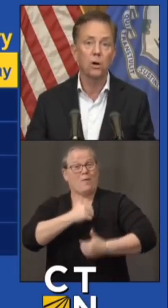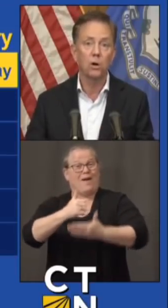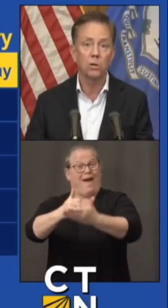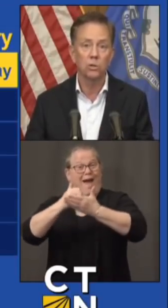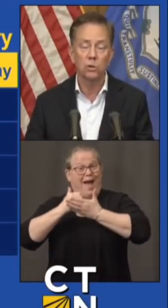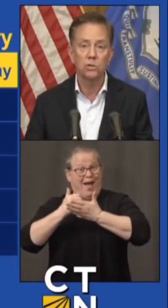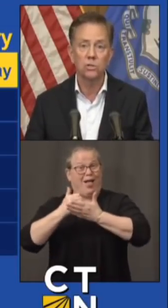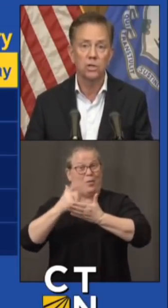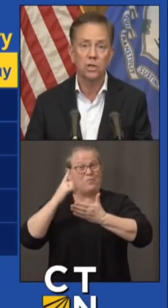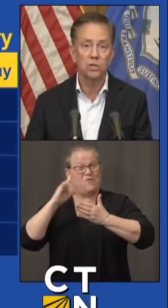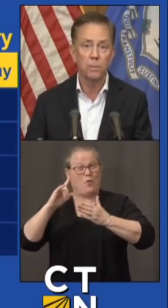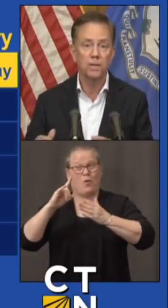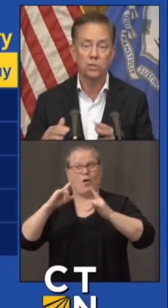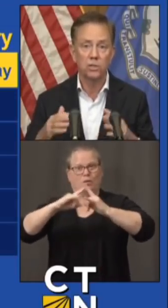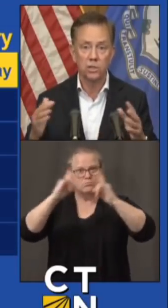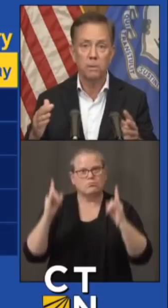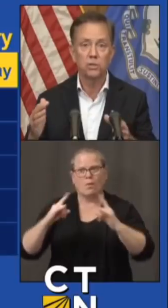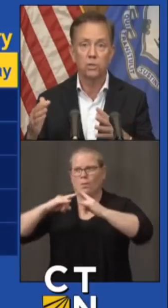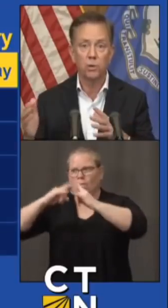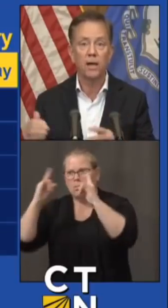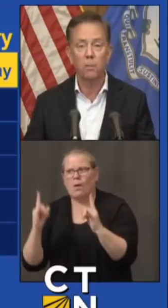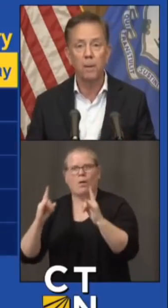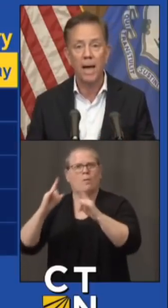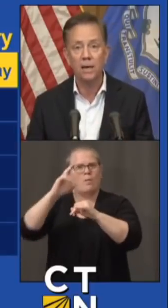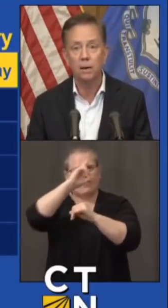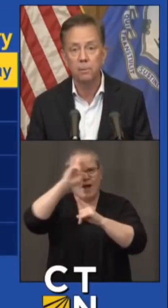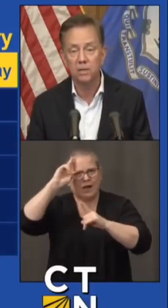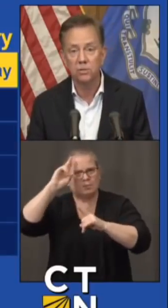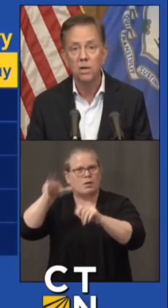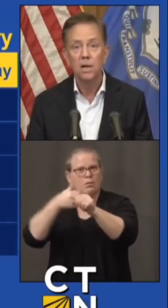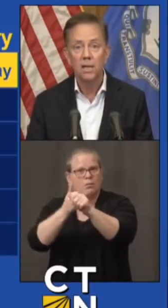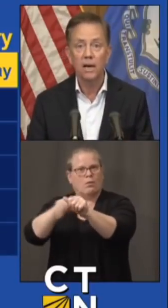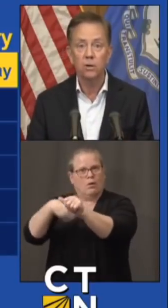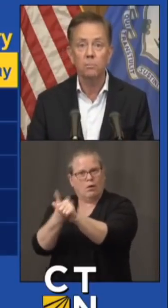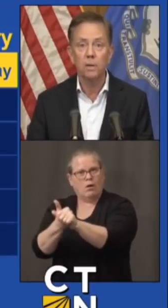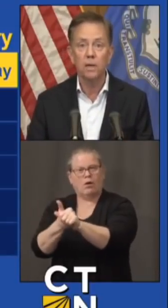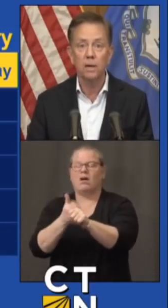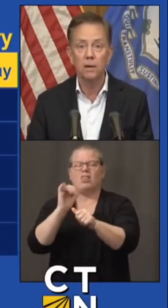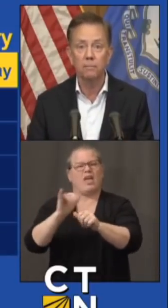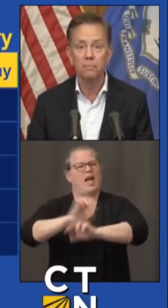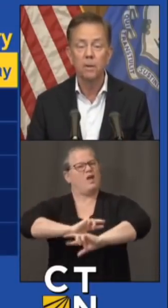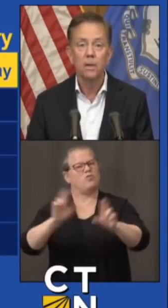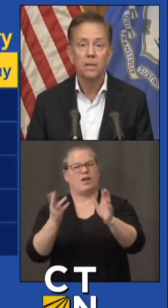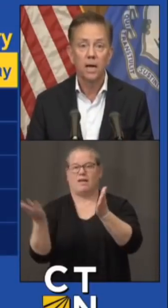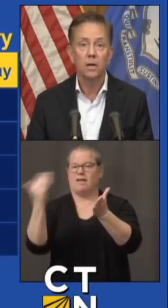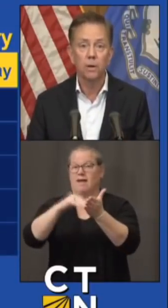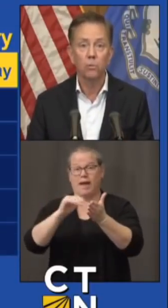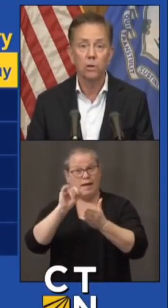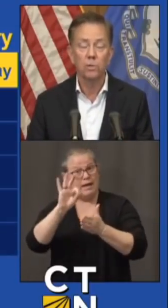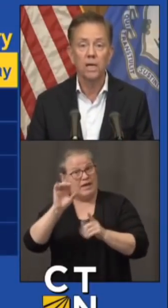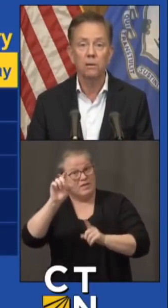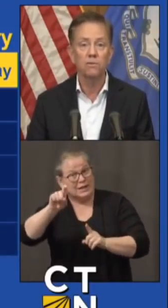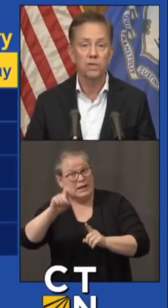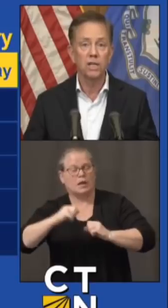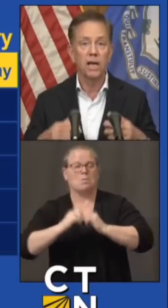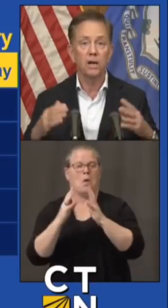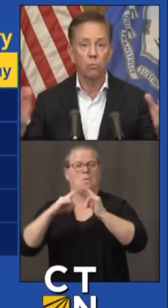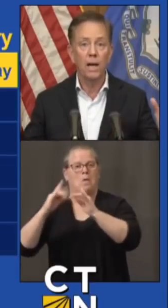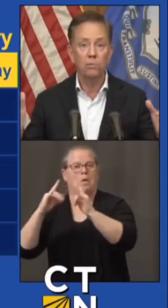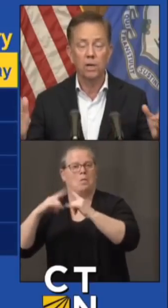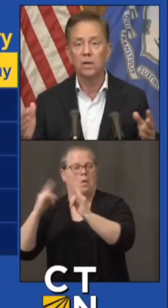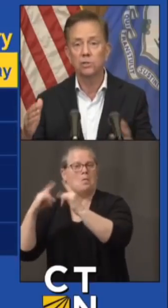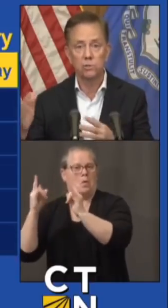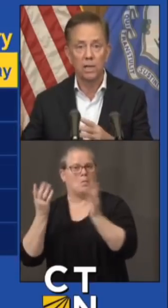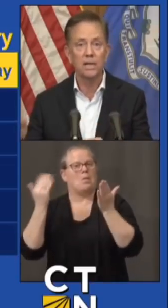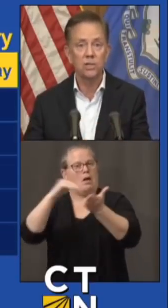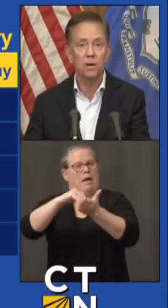really hard on nurses and other specialists to make sure we have the backup, because that could be a real need. We've seen that